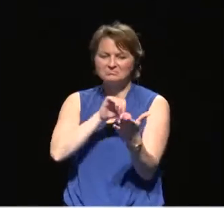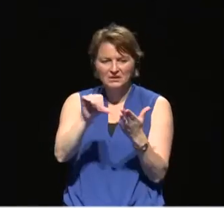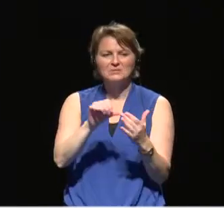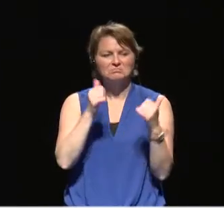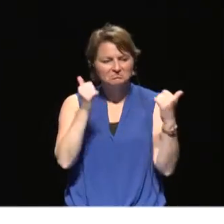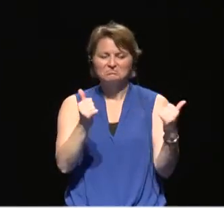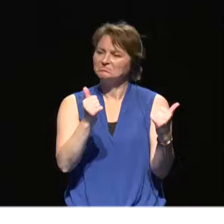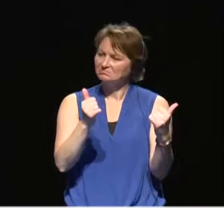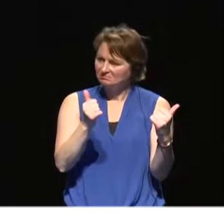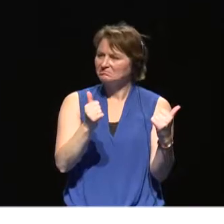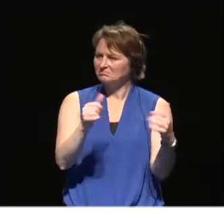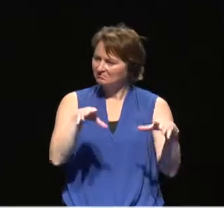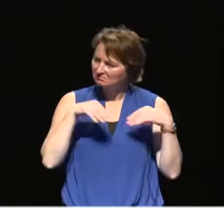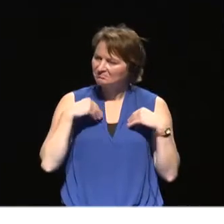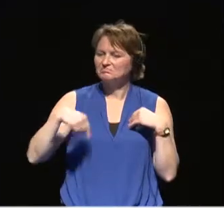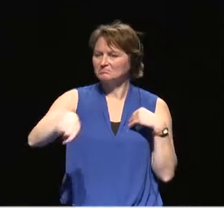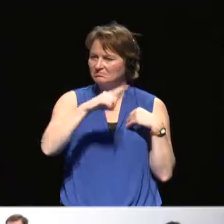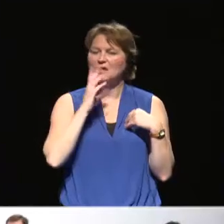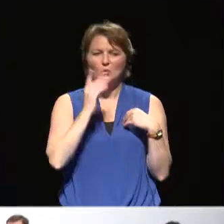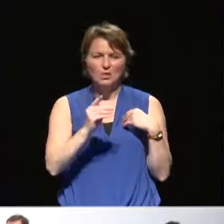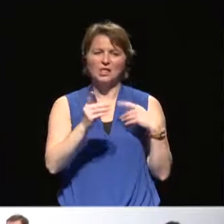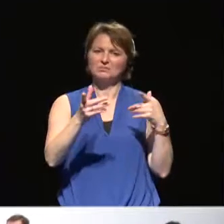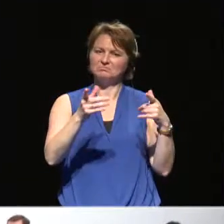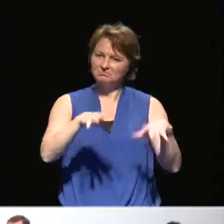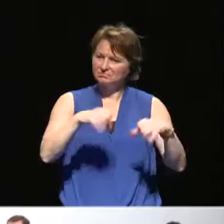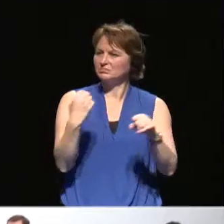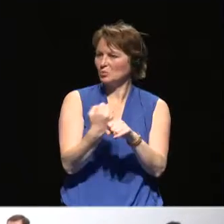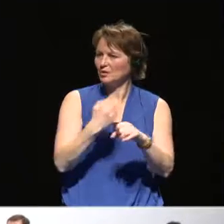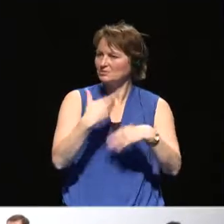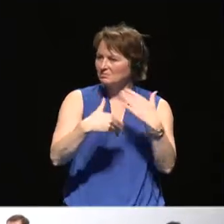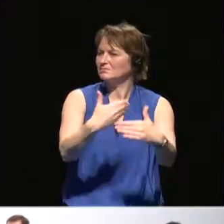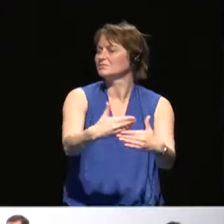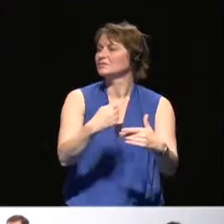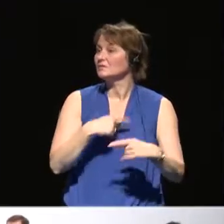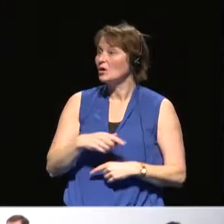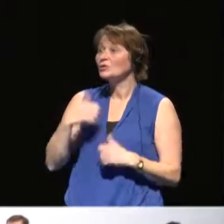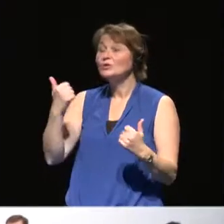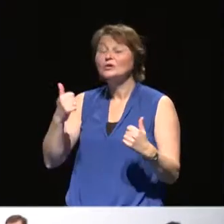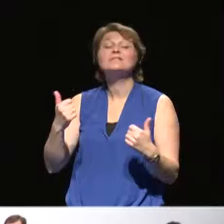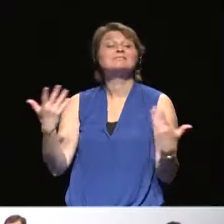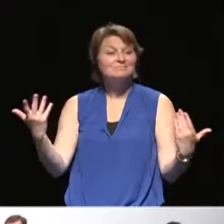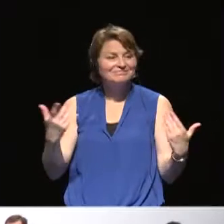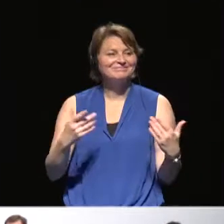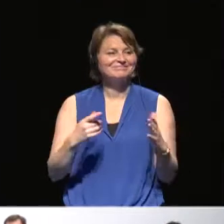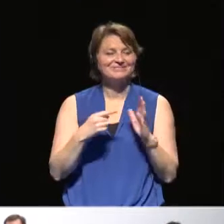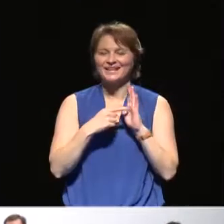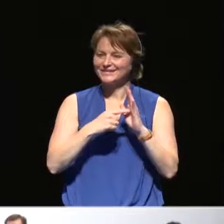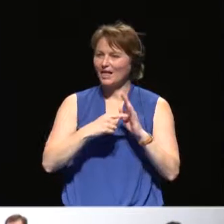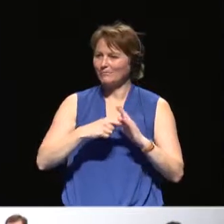elite which is able to handle the corruption is a key. The good example is Georgia. Georgia, that over a